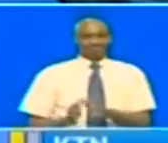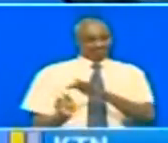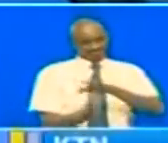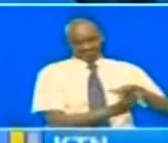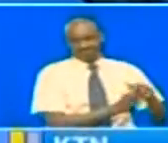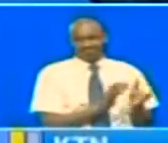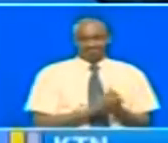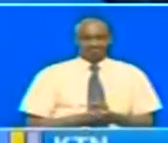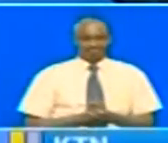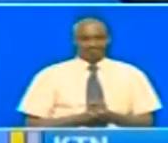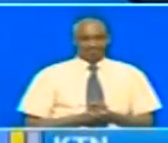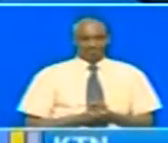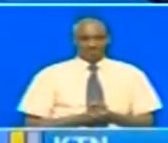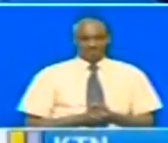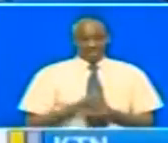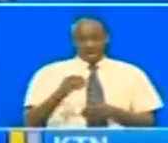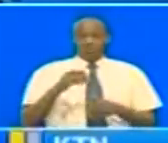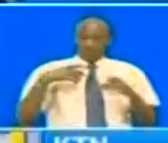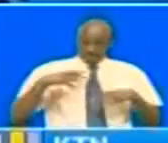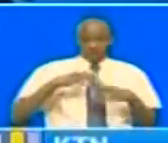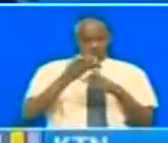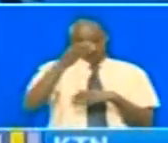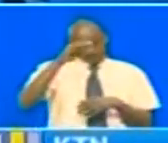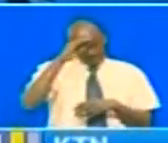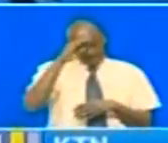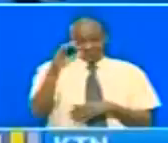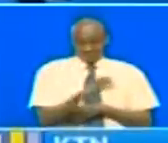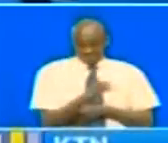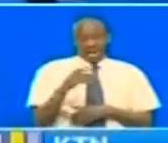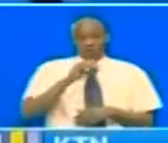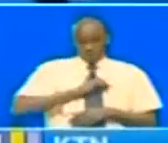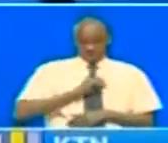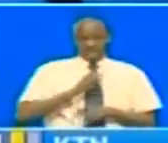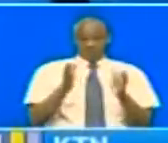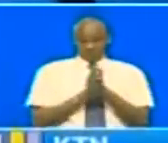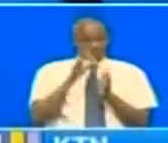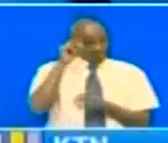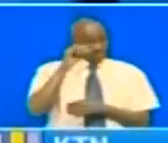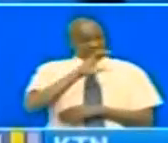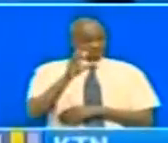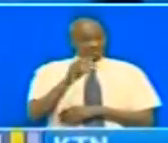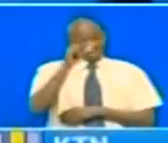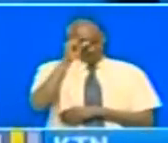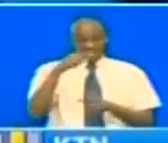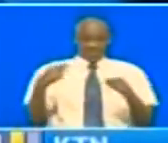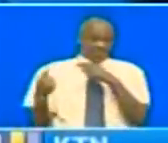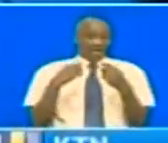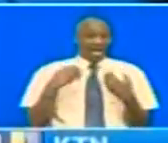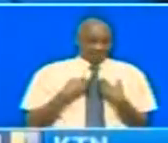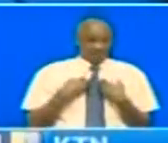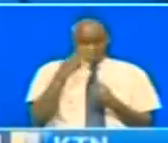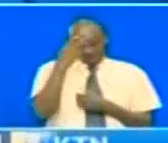Moving on, bar and pub owners are locked in a tussle with Mombasa County Government over the enactment of a new